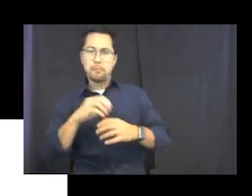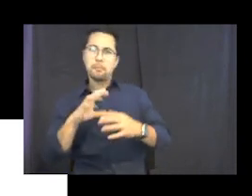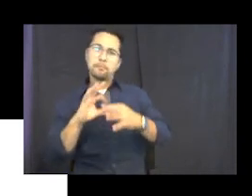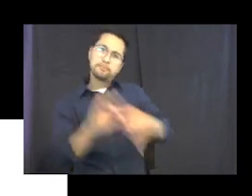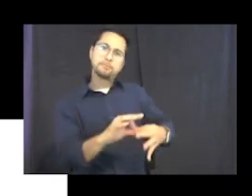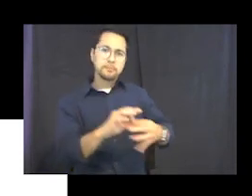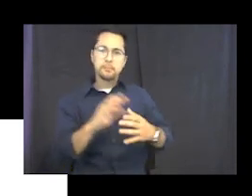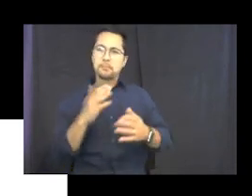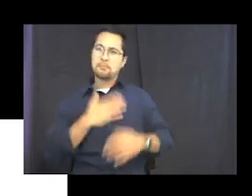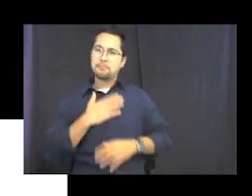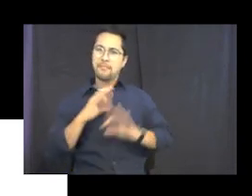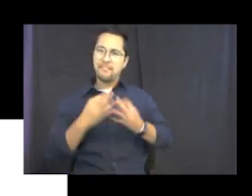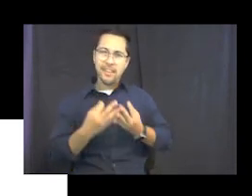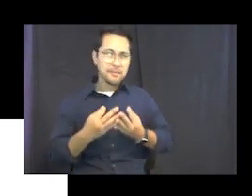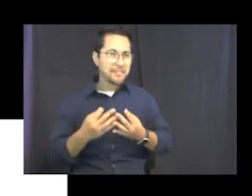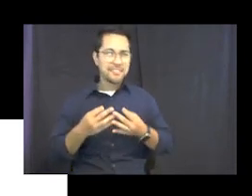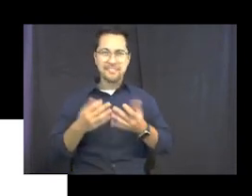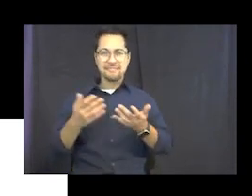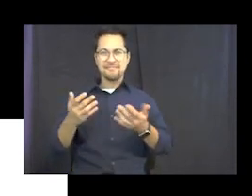become a part of